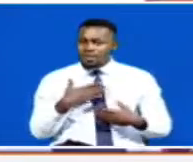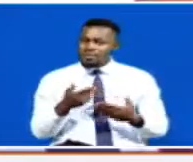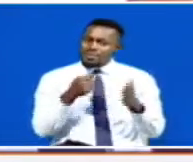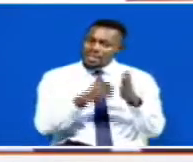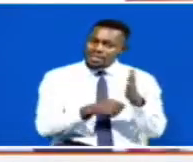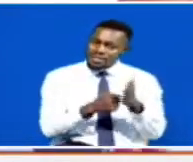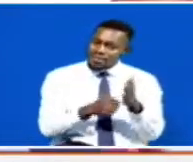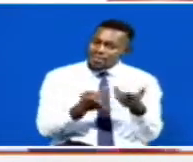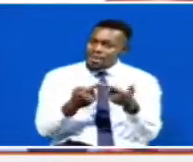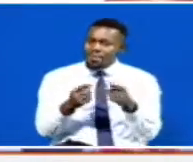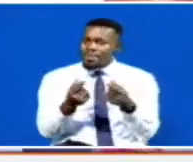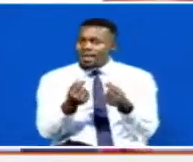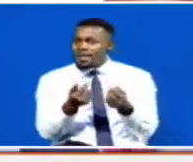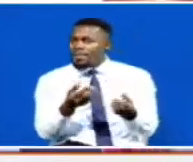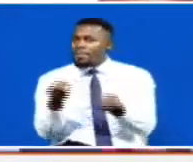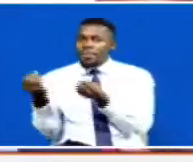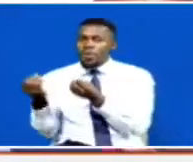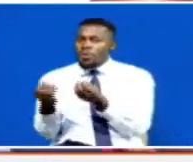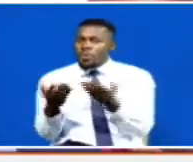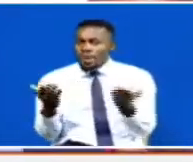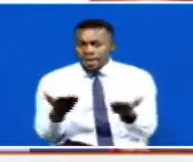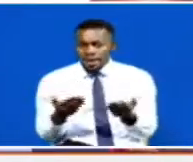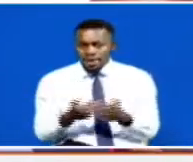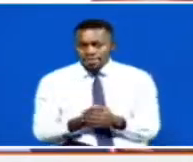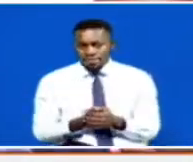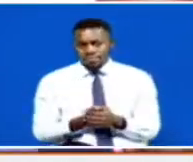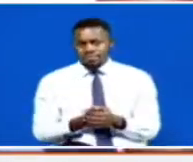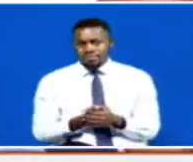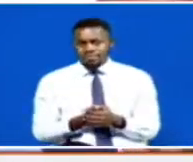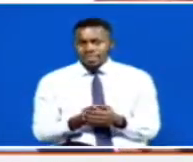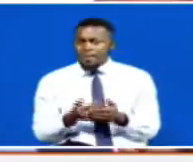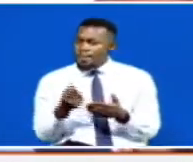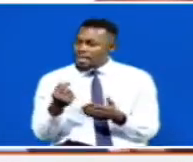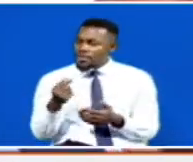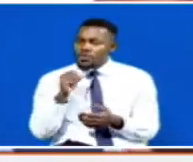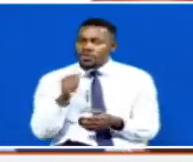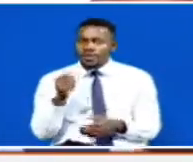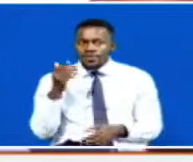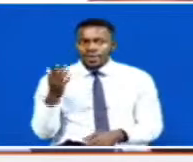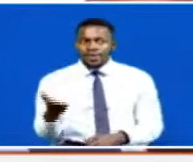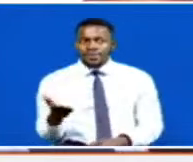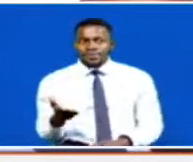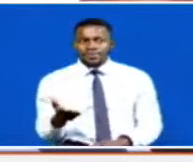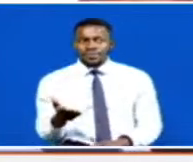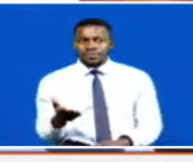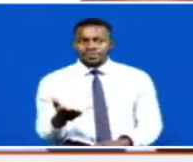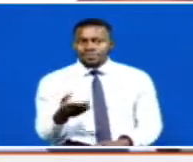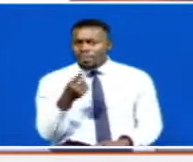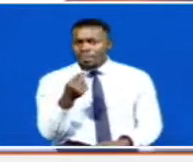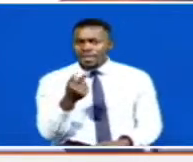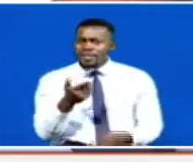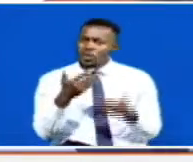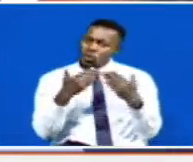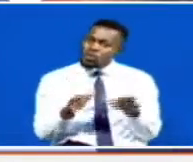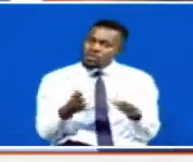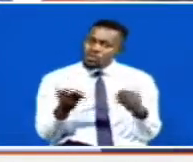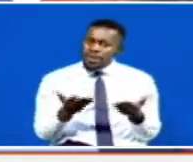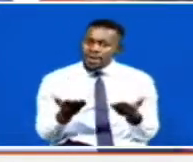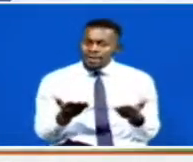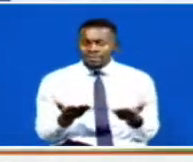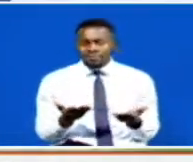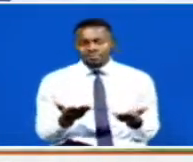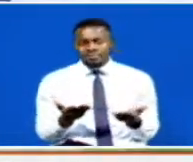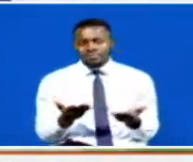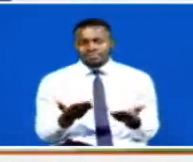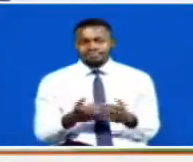us, where is it? It is not with us. It is not there. Where is it, surely? For God's sake,